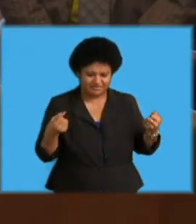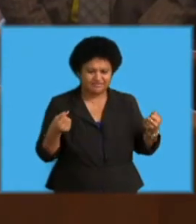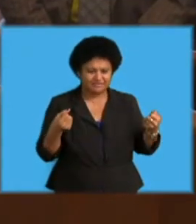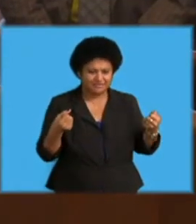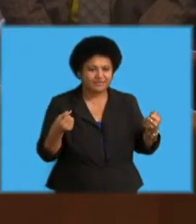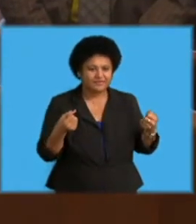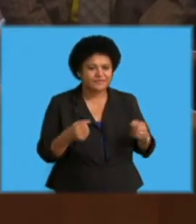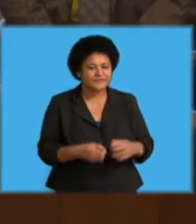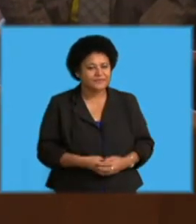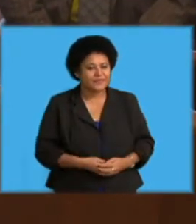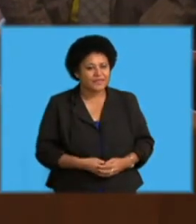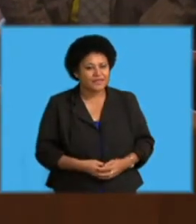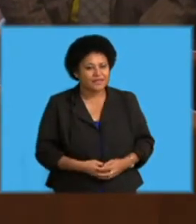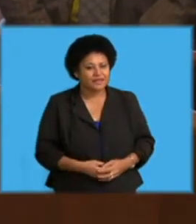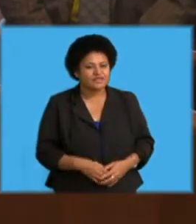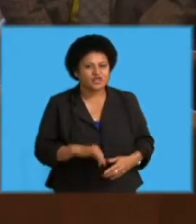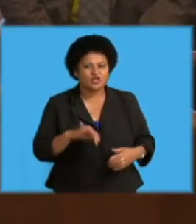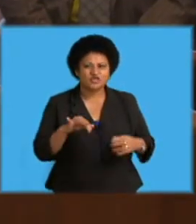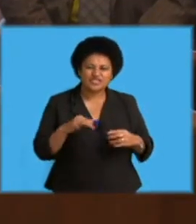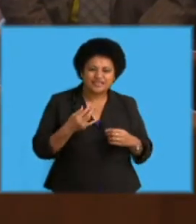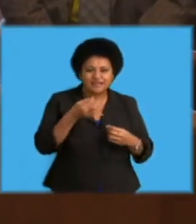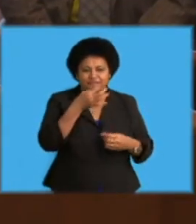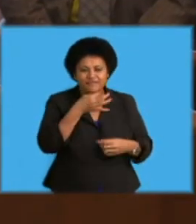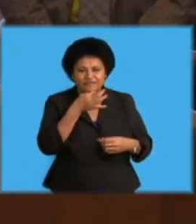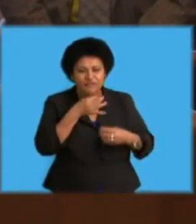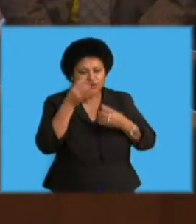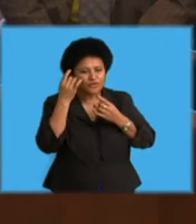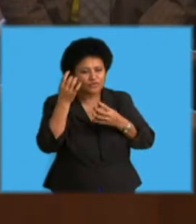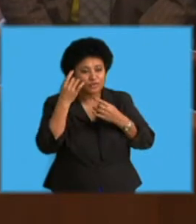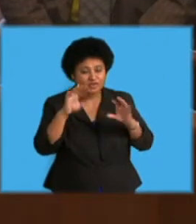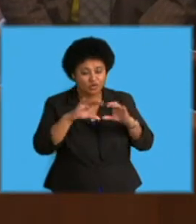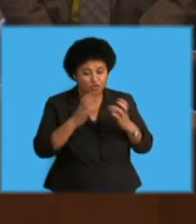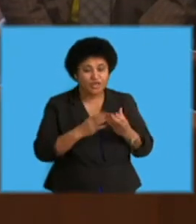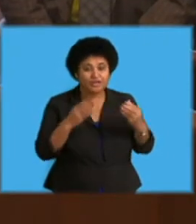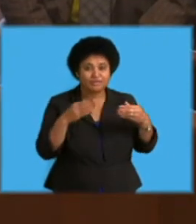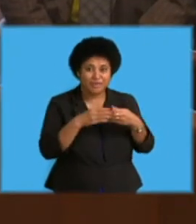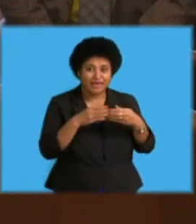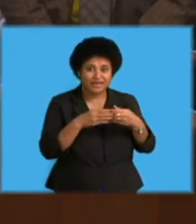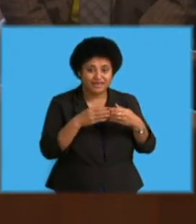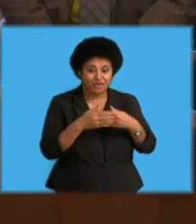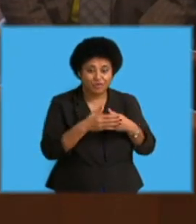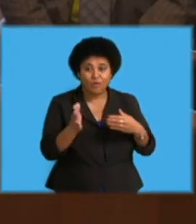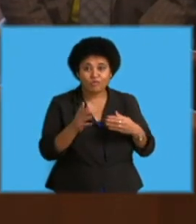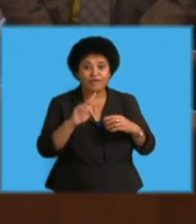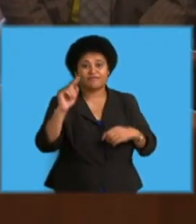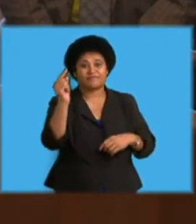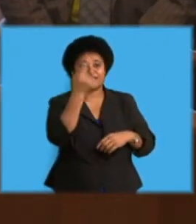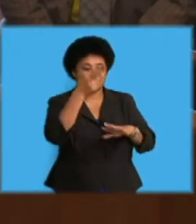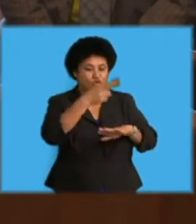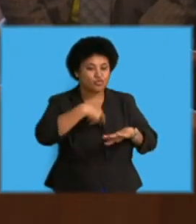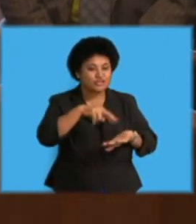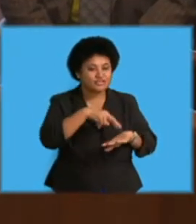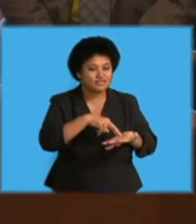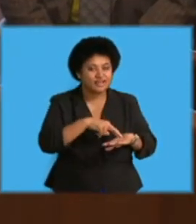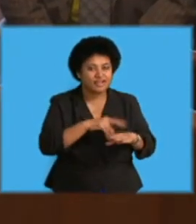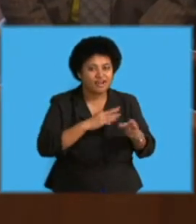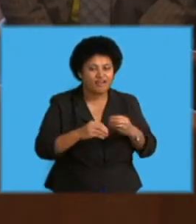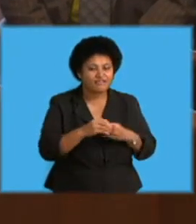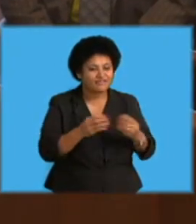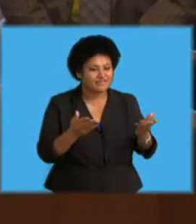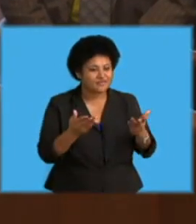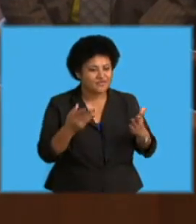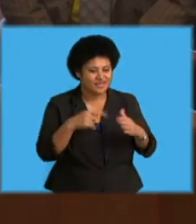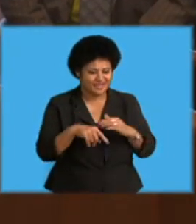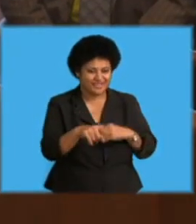Madam Speaker, just by way of background information also, the World Bank is opening its first regional office in Suva. They have taken